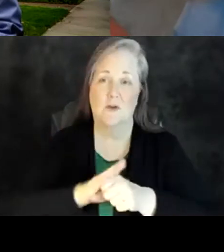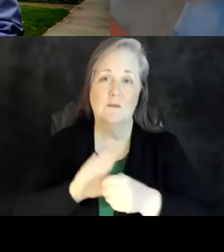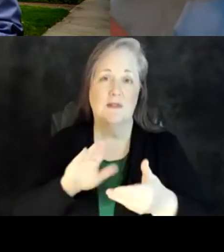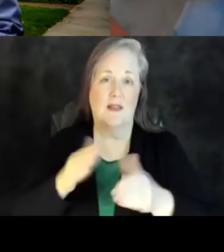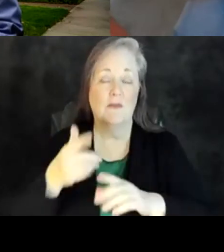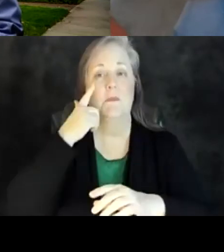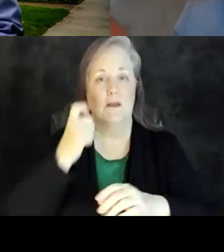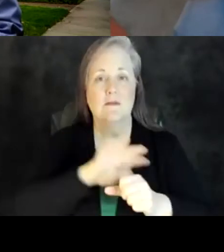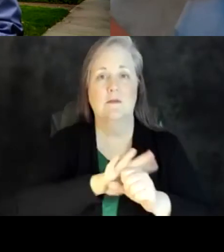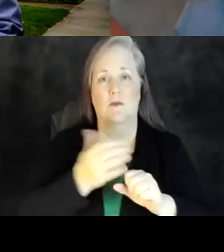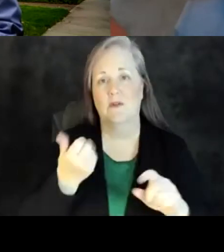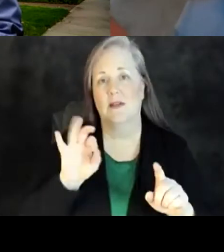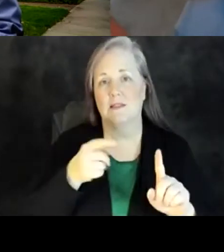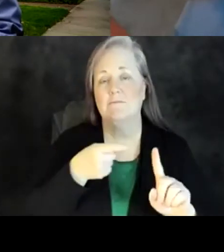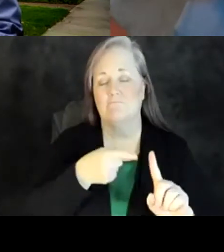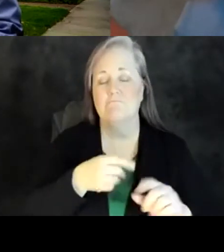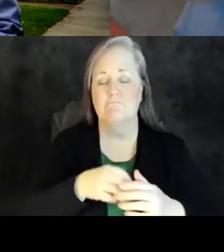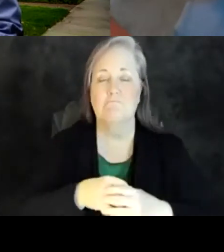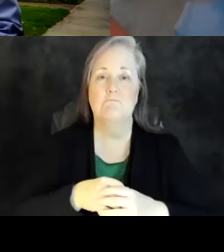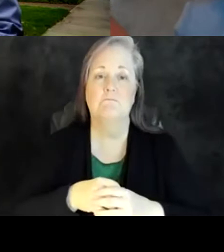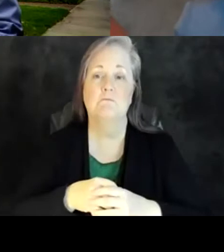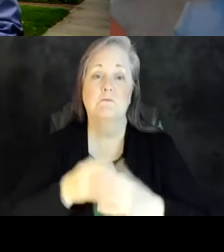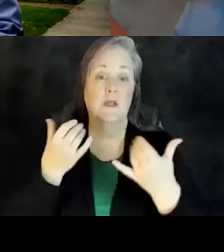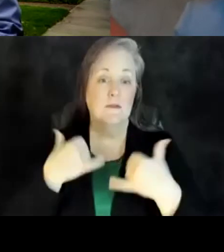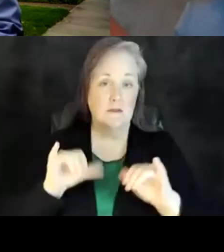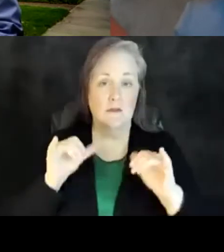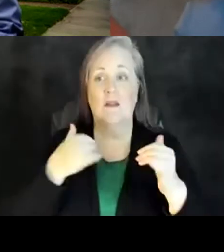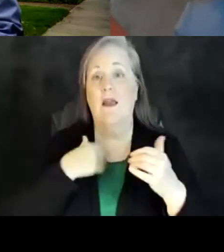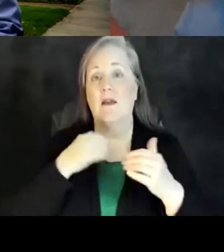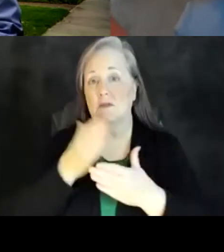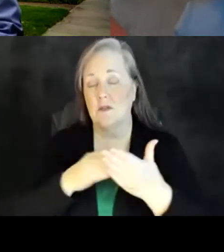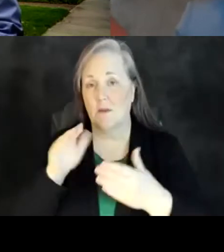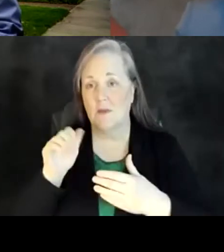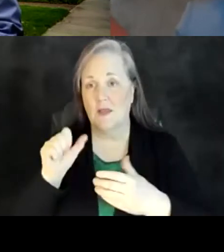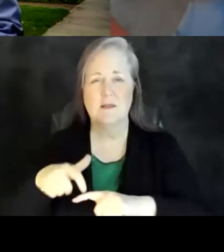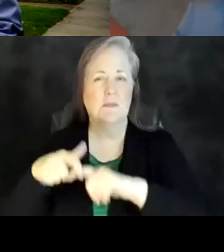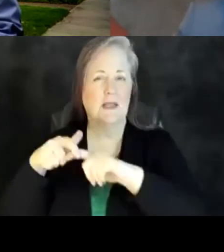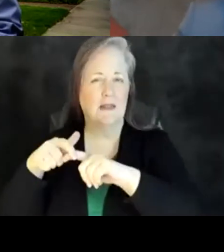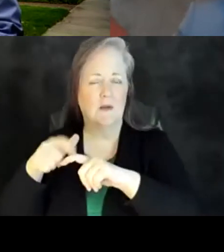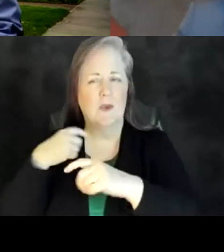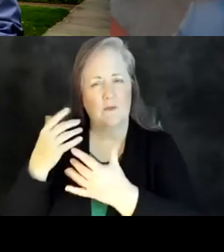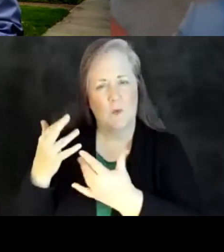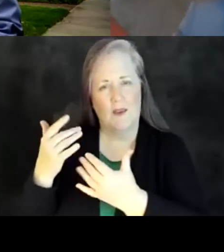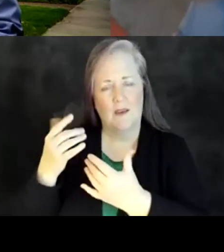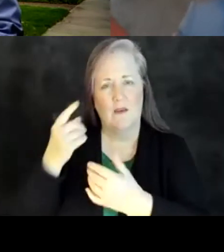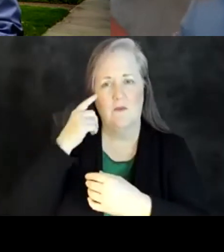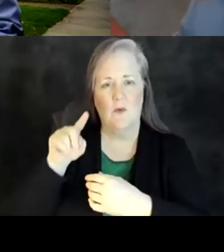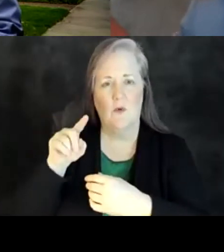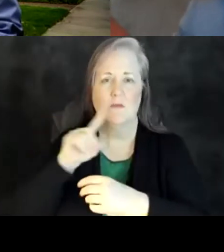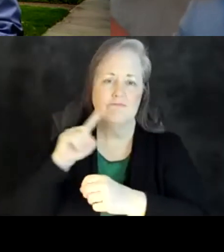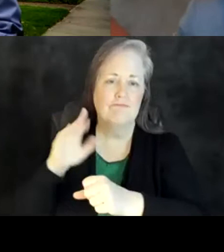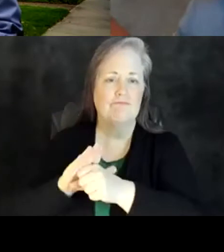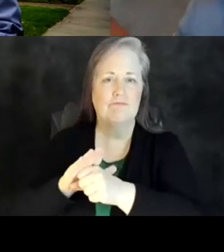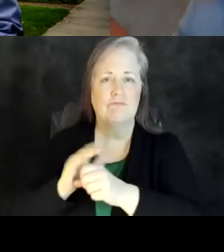to COVID-19. We still have a number of cases pending because we have to wait for